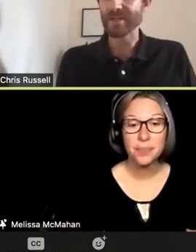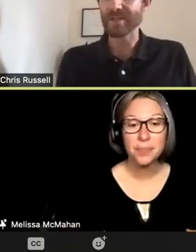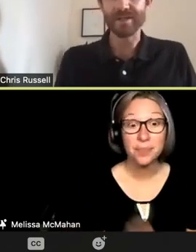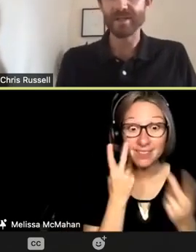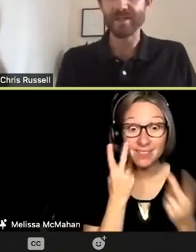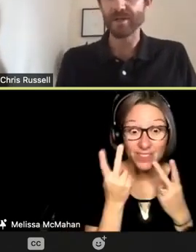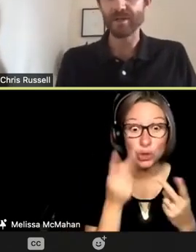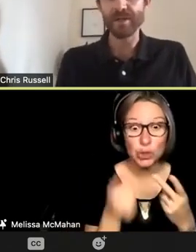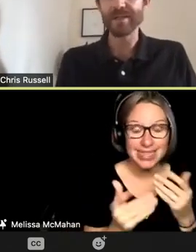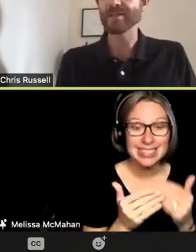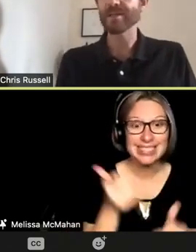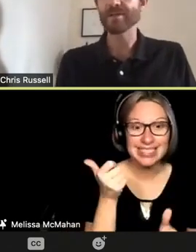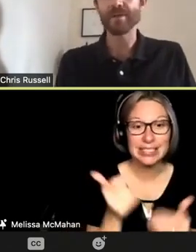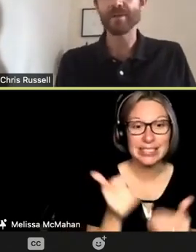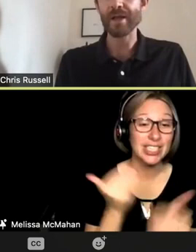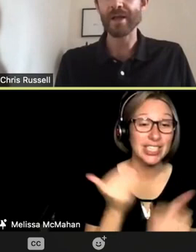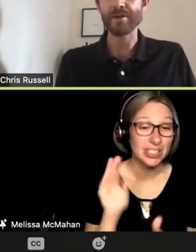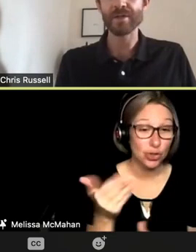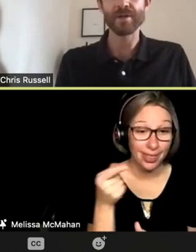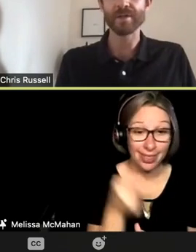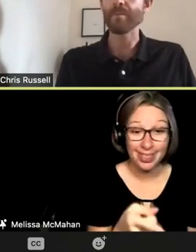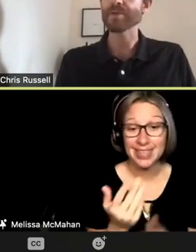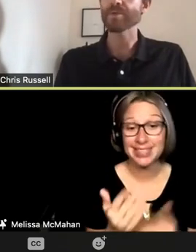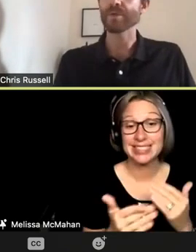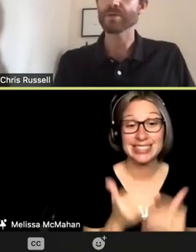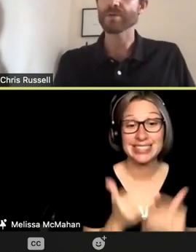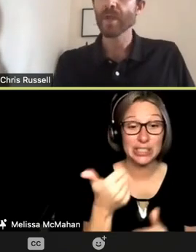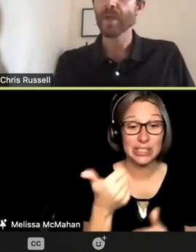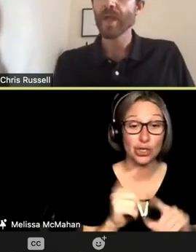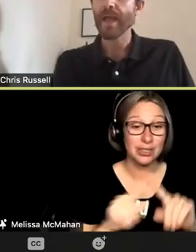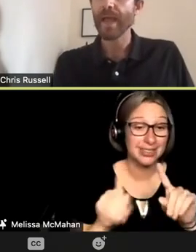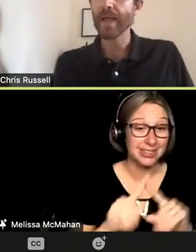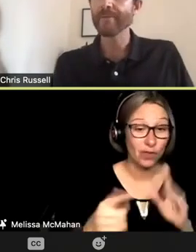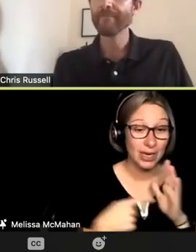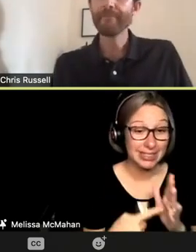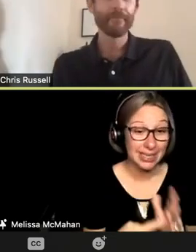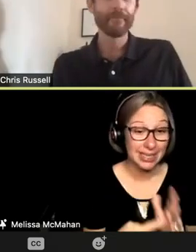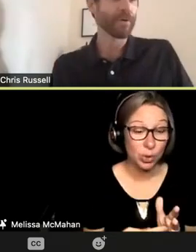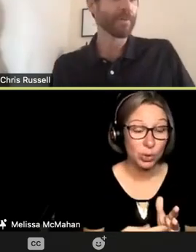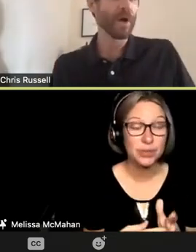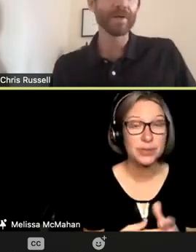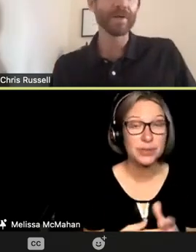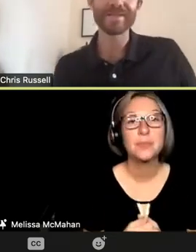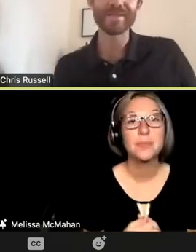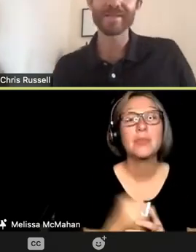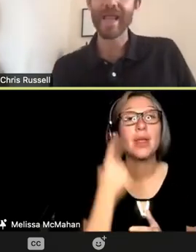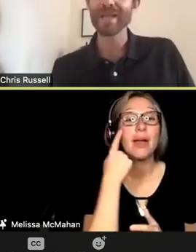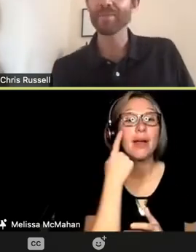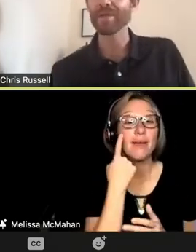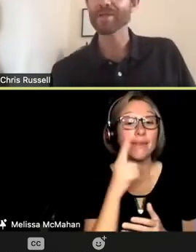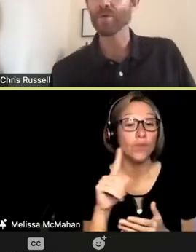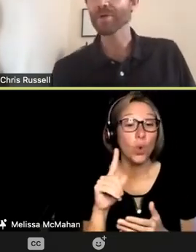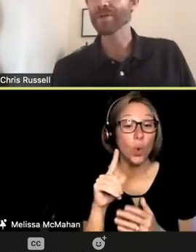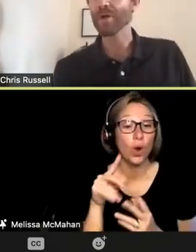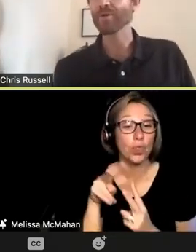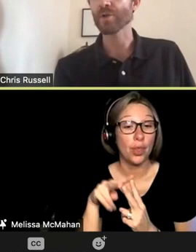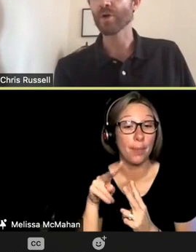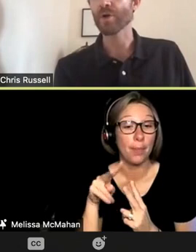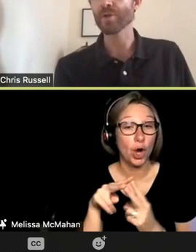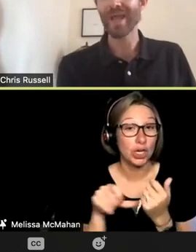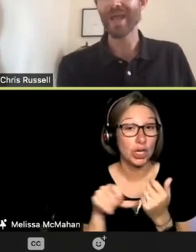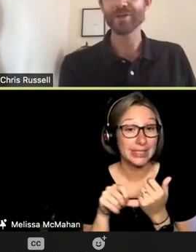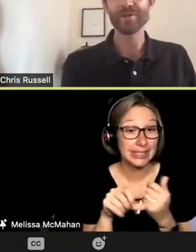Visually, this is the easiest. It's easier than this. It's easier than a lot of those other examples we use. And for the partner-assisted scanning piece, or